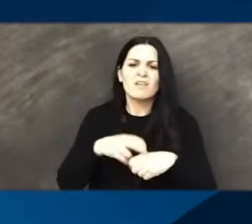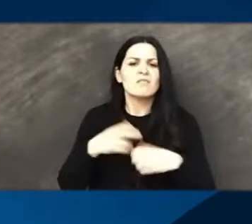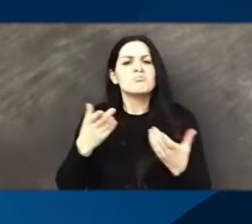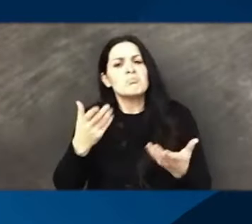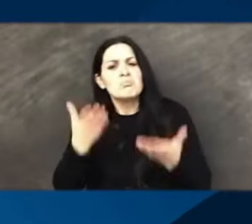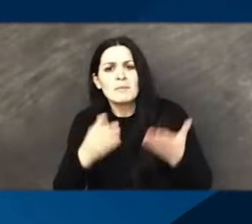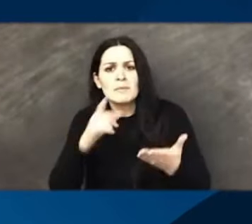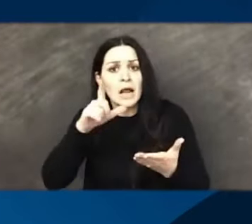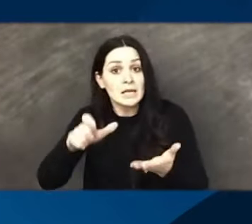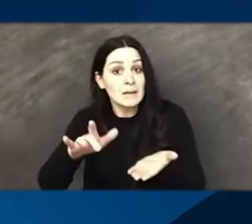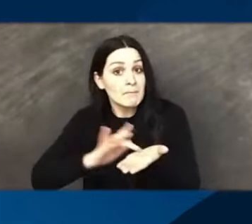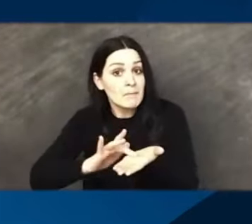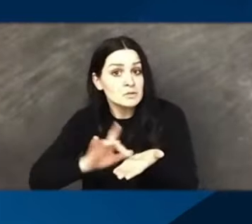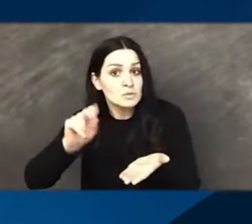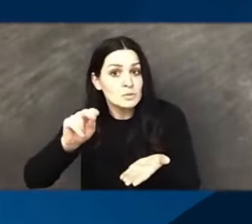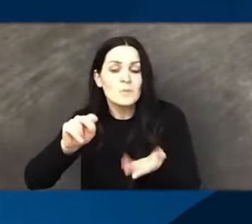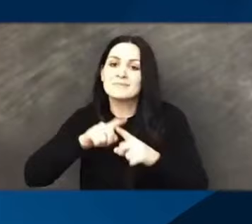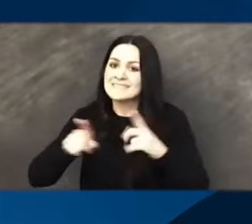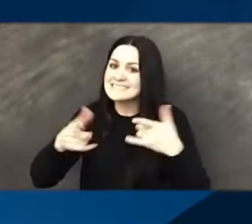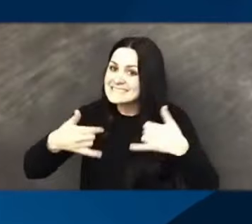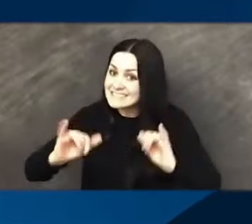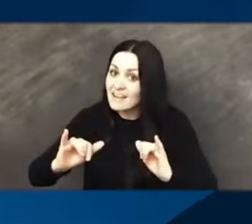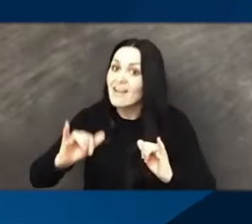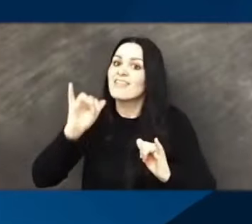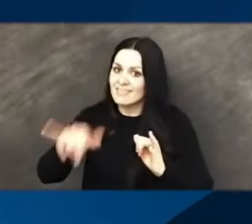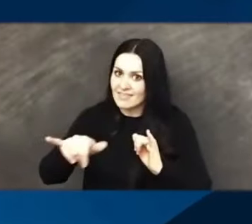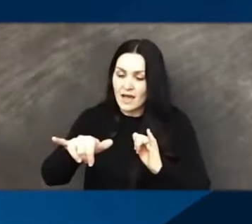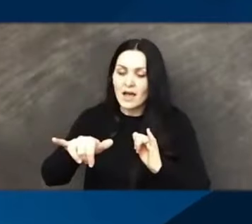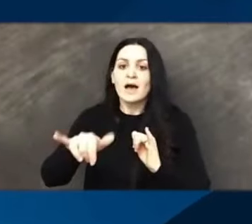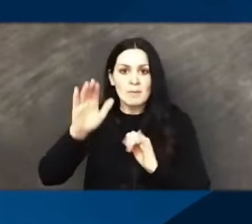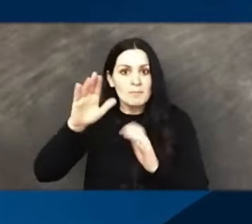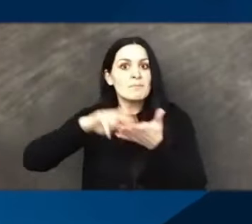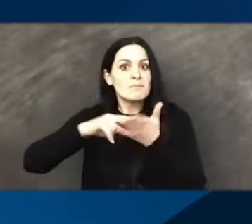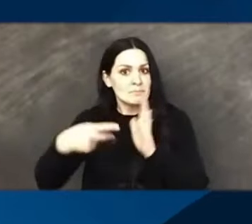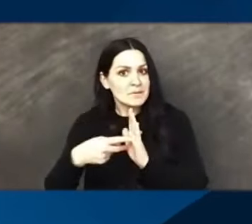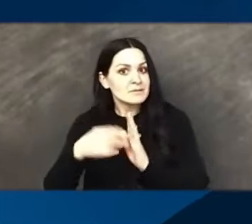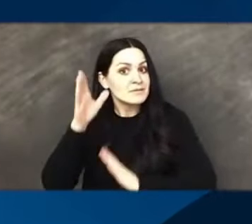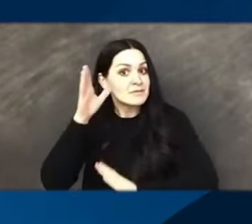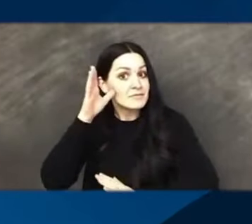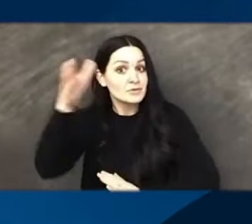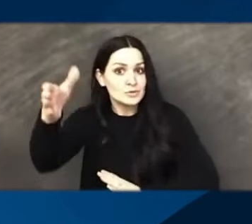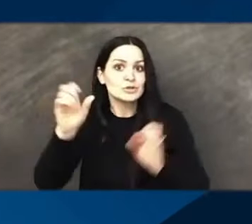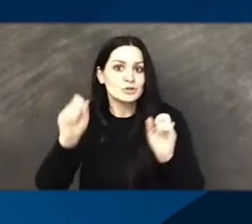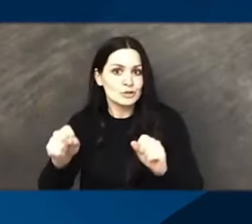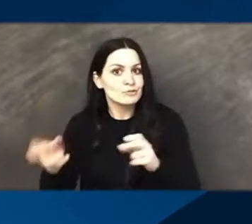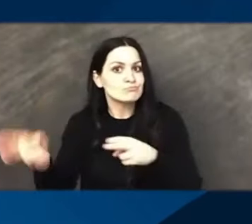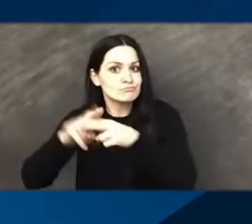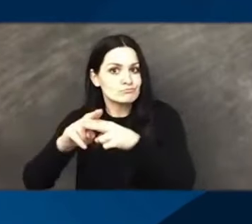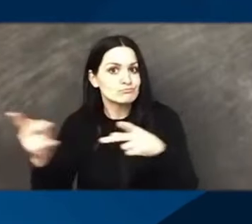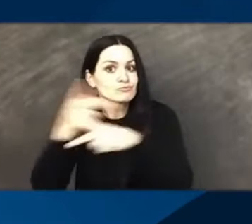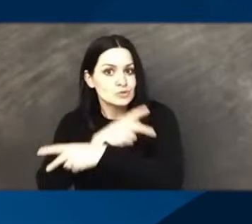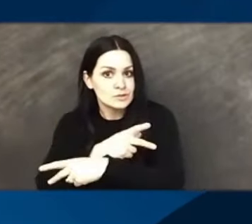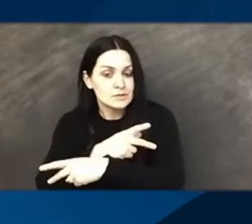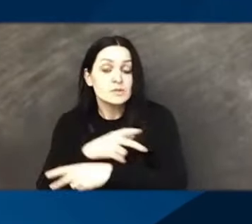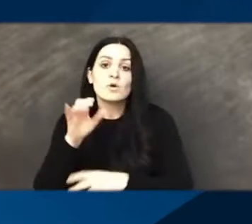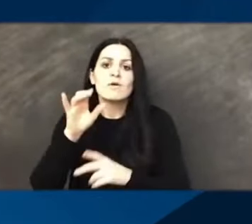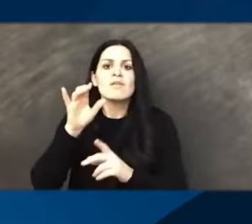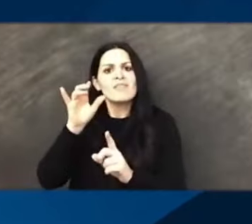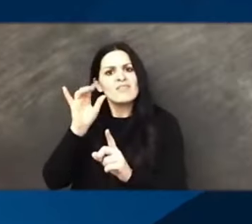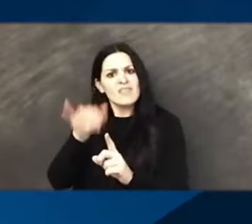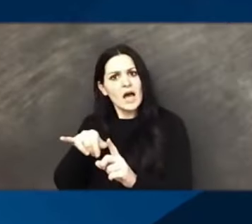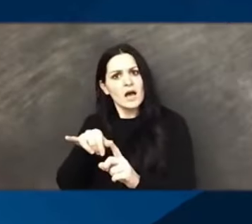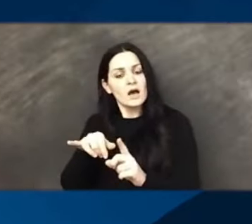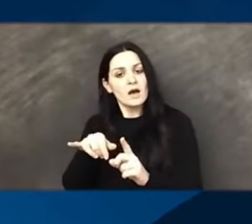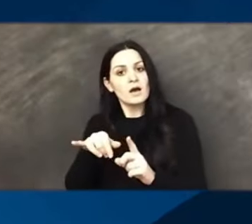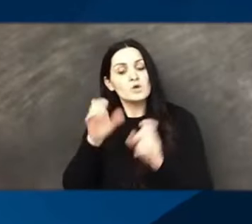with medications at that point, but that's a sign that of the future. And it should be a motivation to look at your